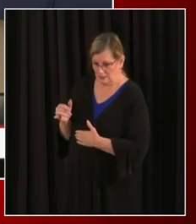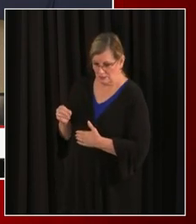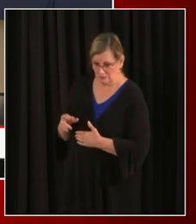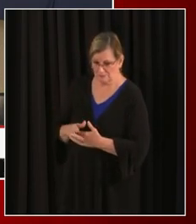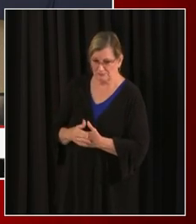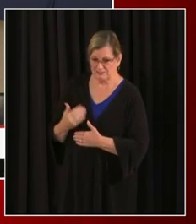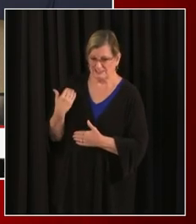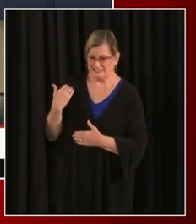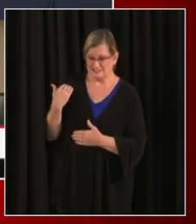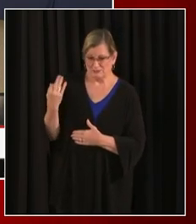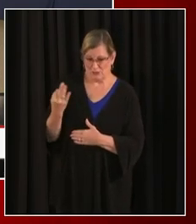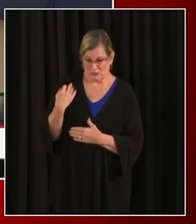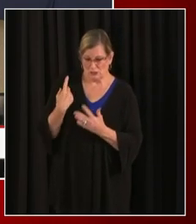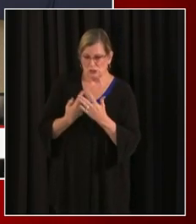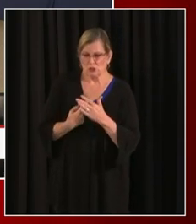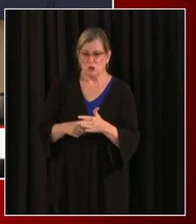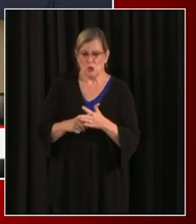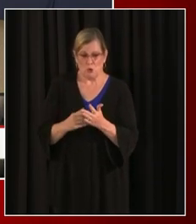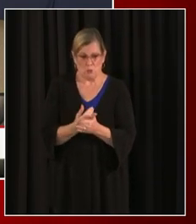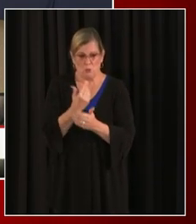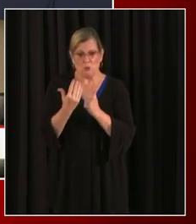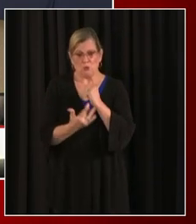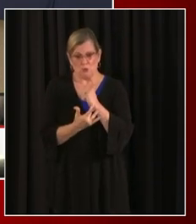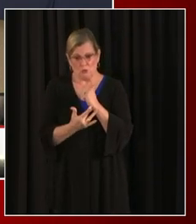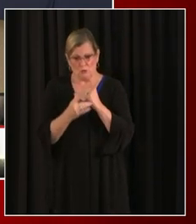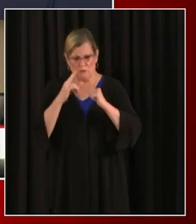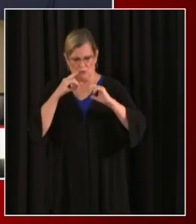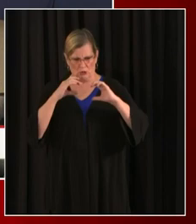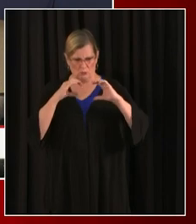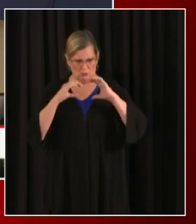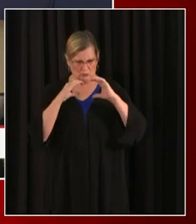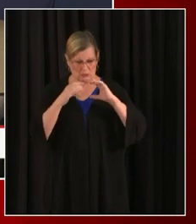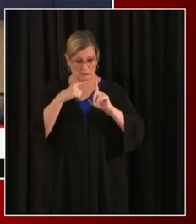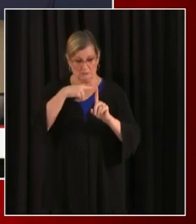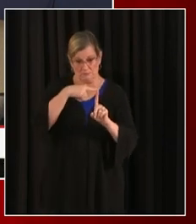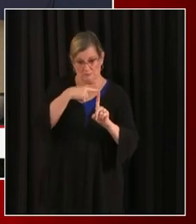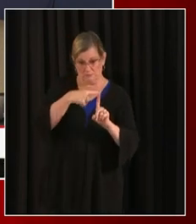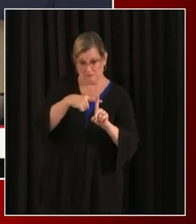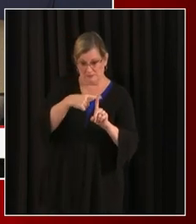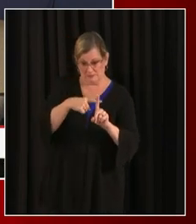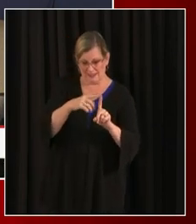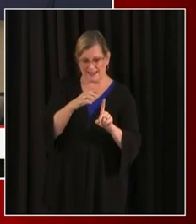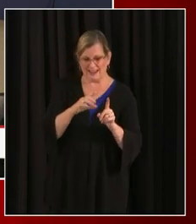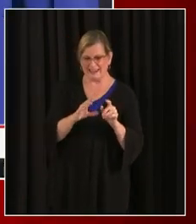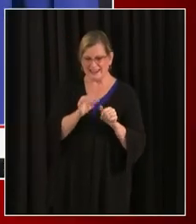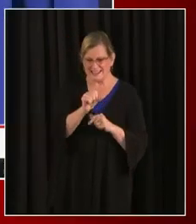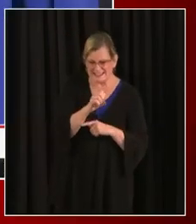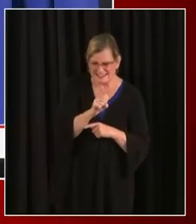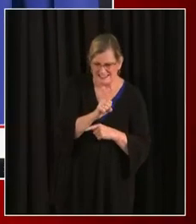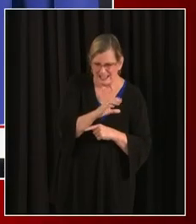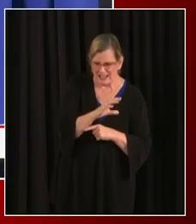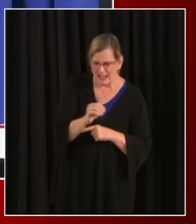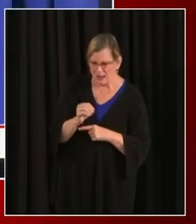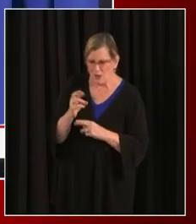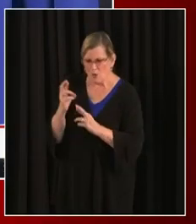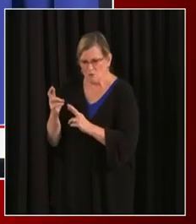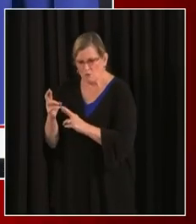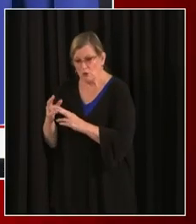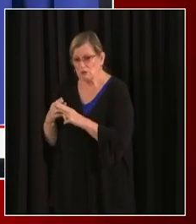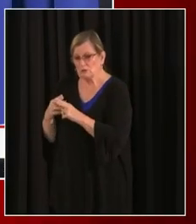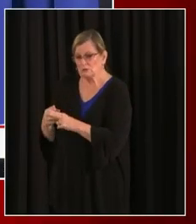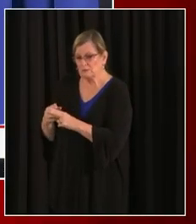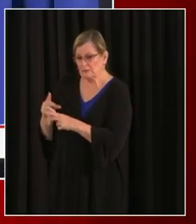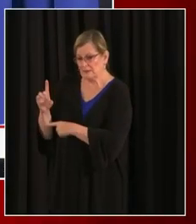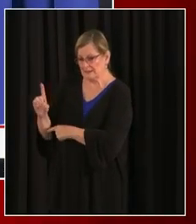tool in our toolkit for communicating with positive cases and close contacts of positive cases called DC COVID